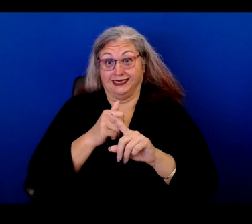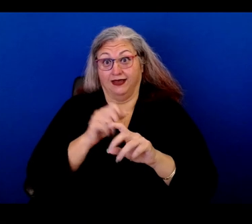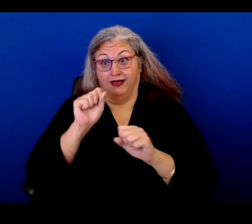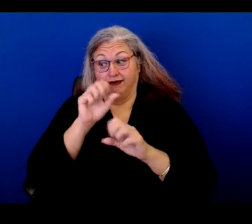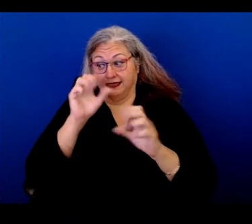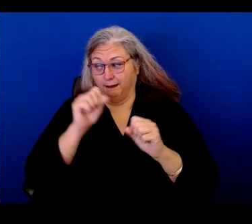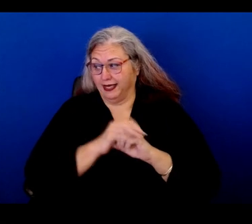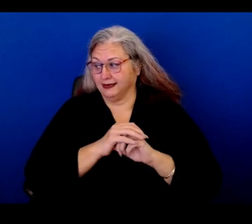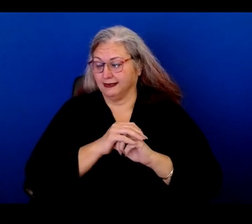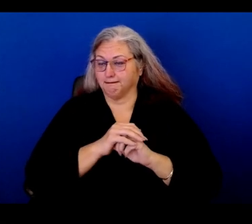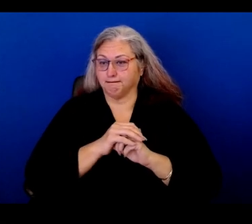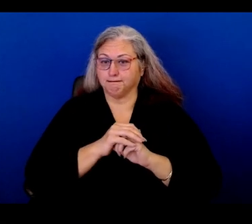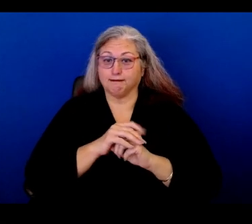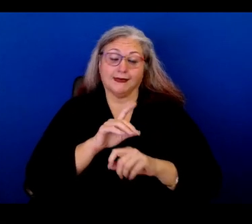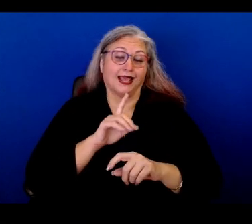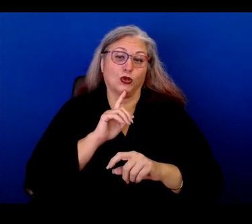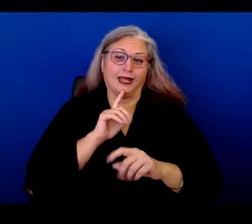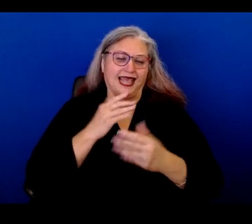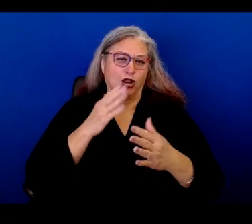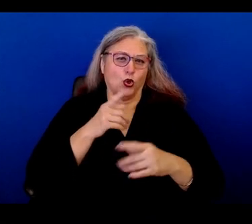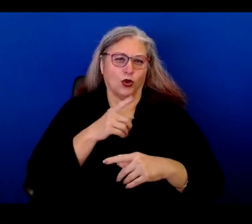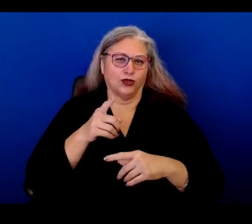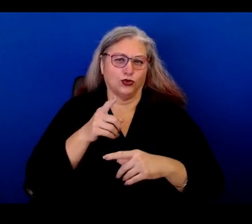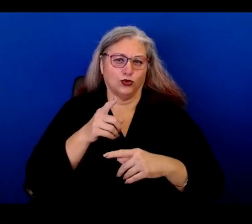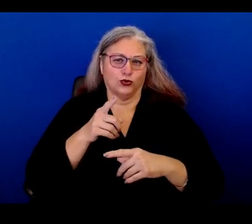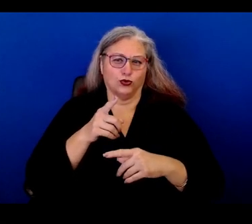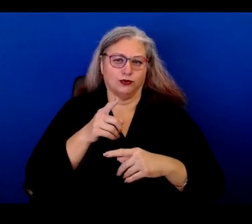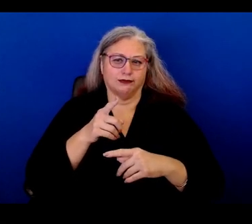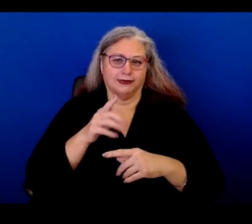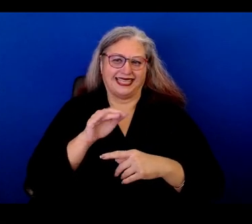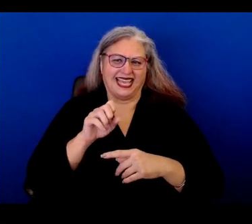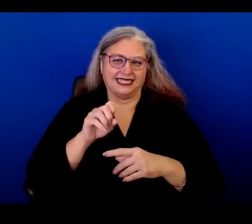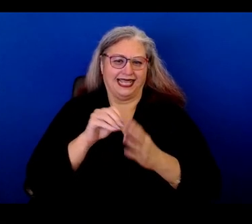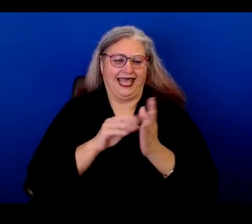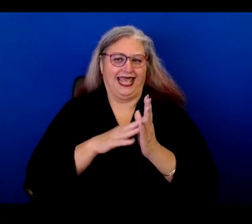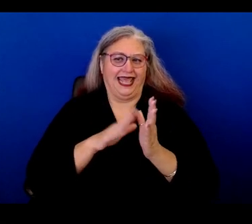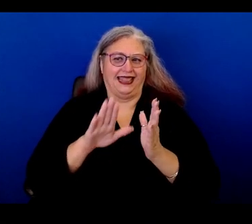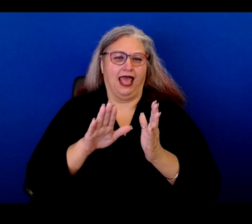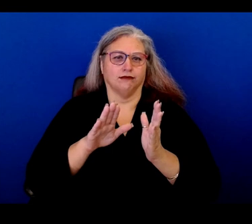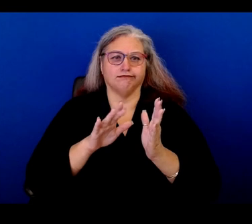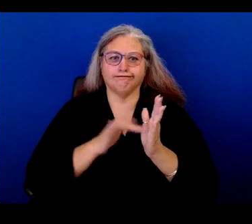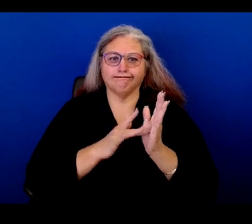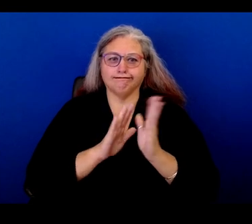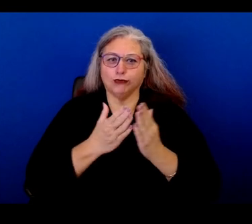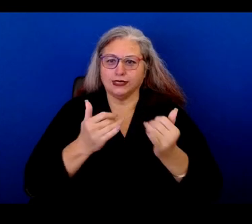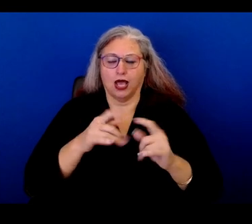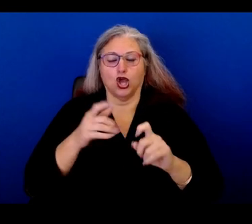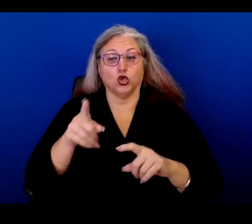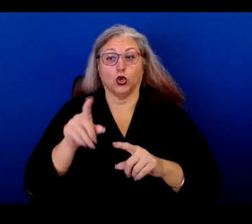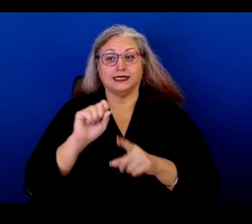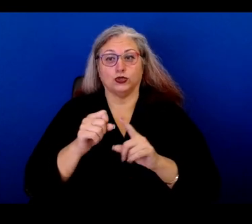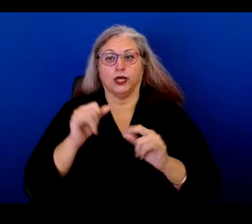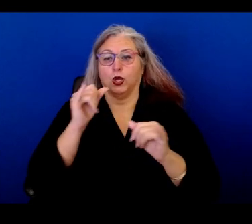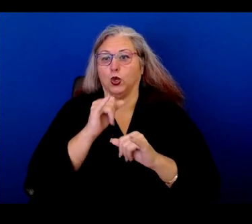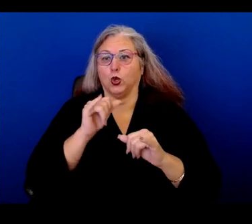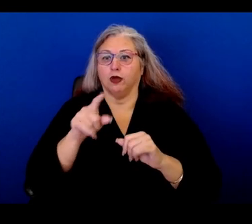is really, I don't know if your case is in the textbooks yet, but it's an incredible case